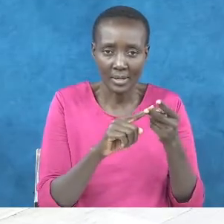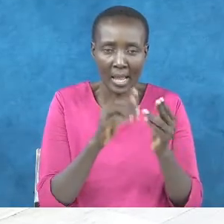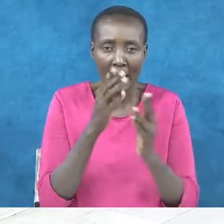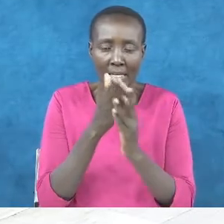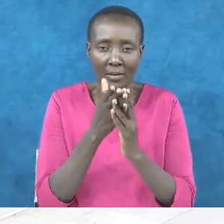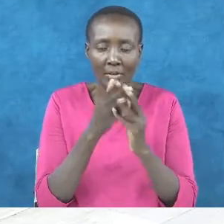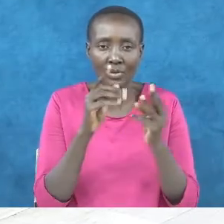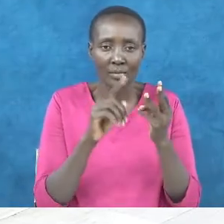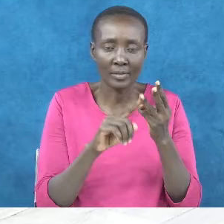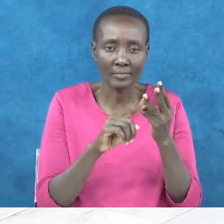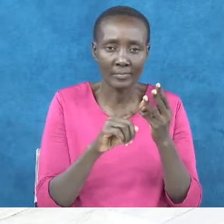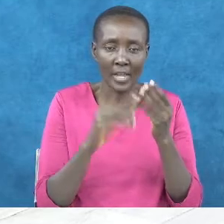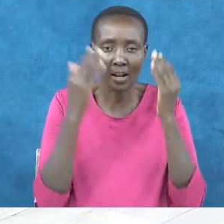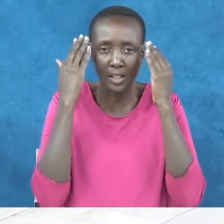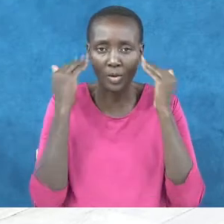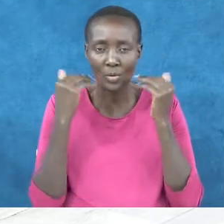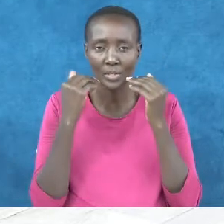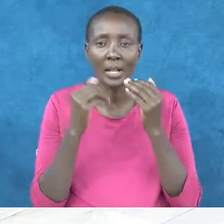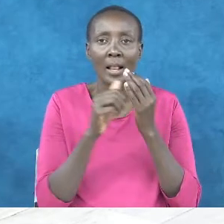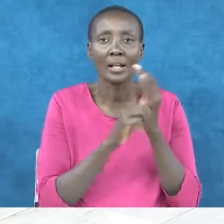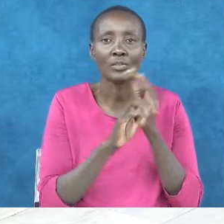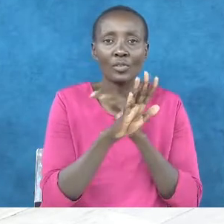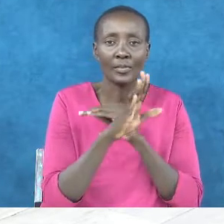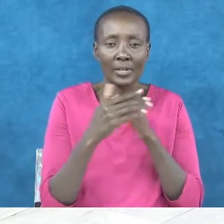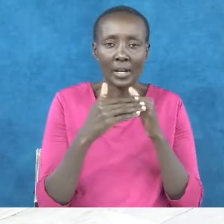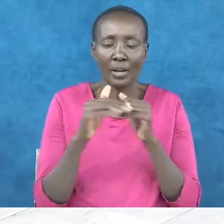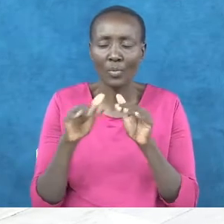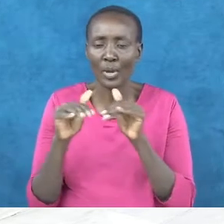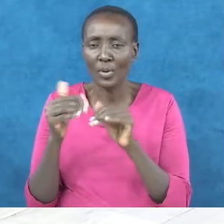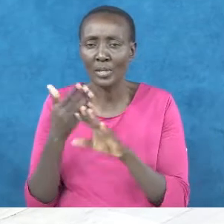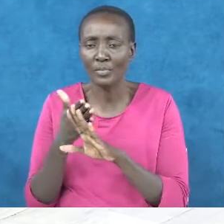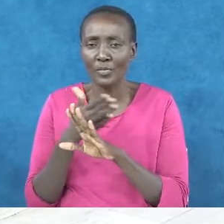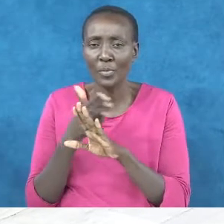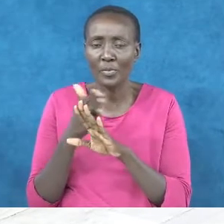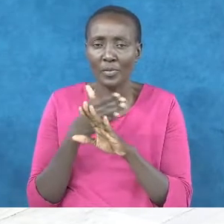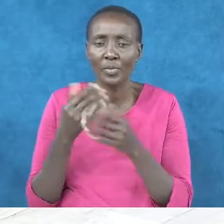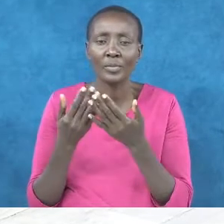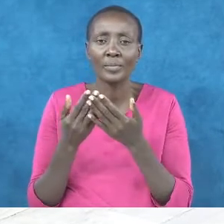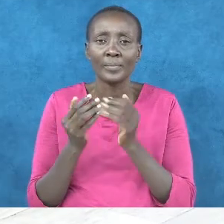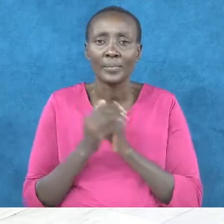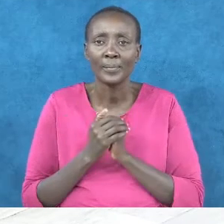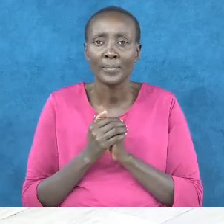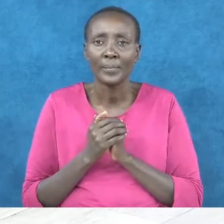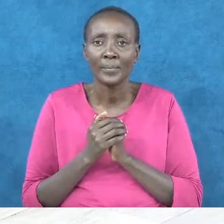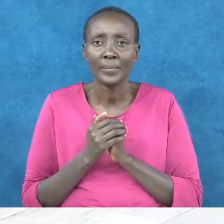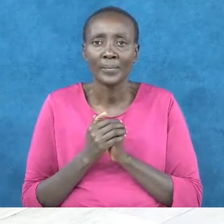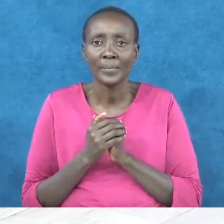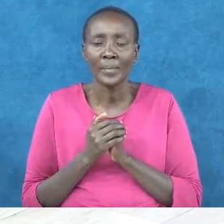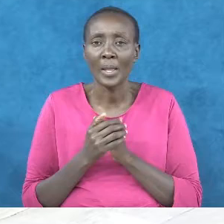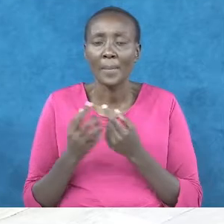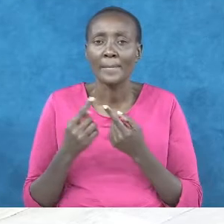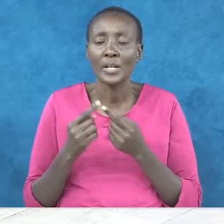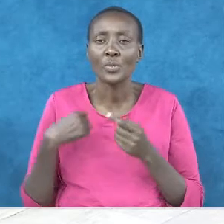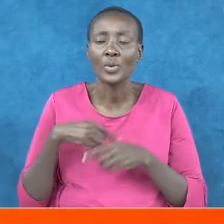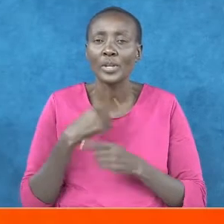out under Article 159 of the Constitution. And before we get into that, yes, ideally we're